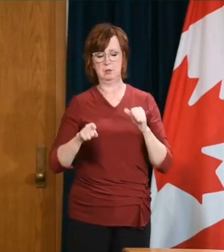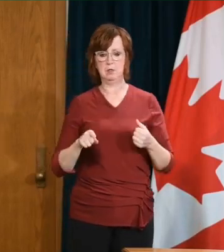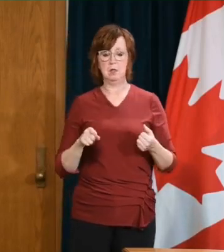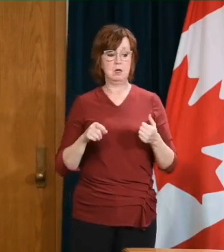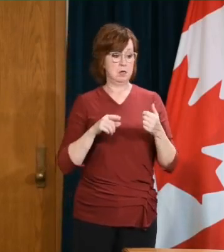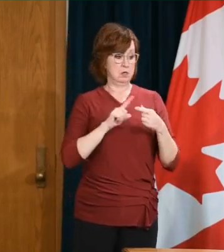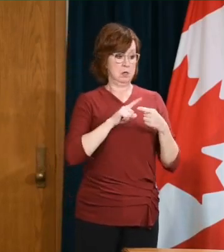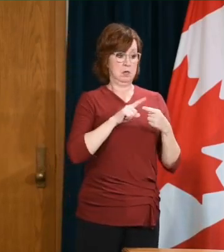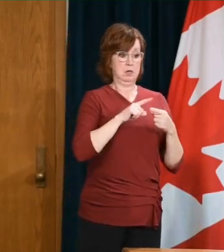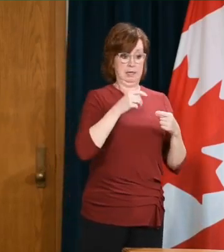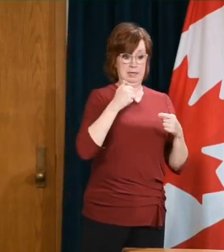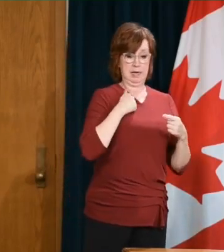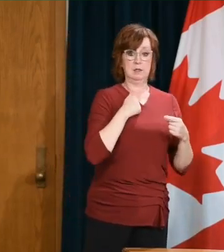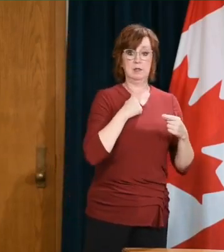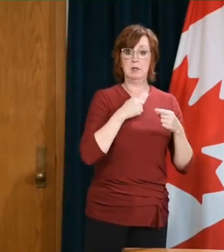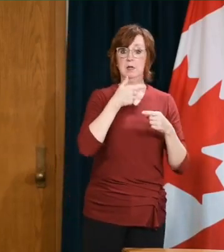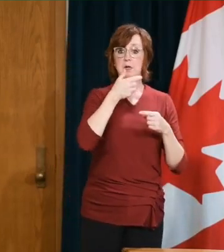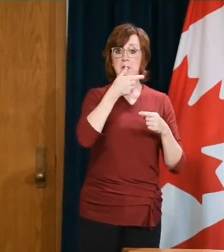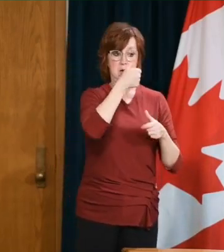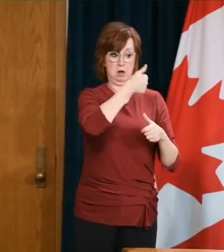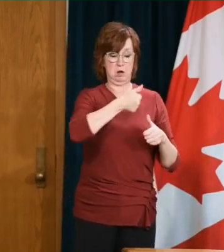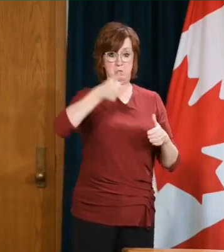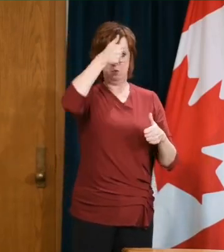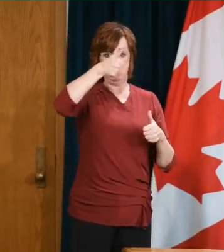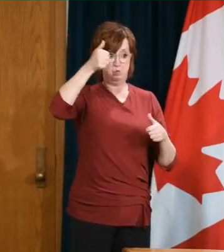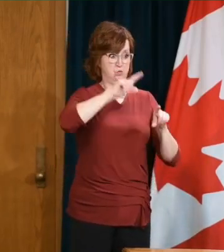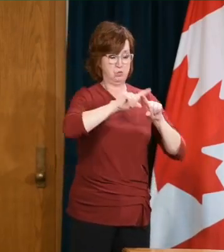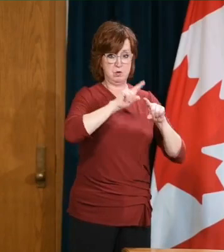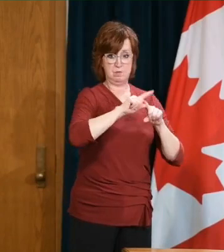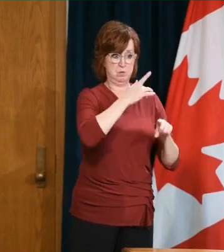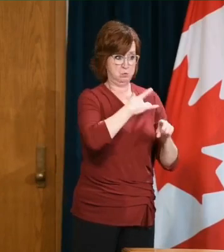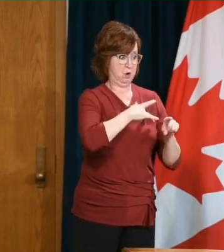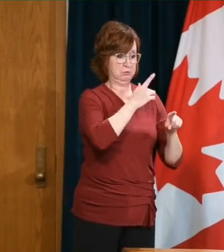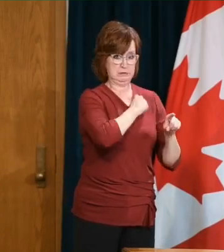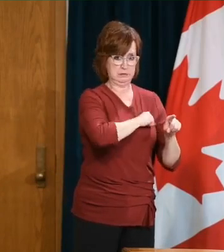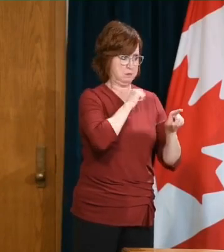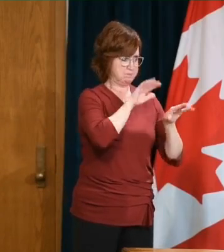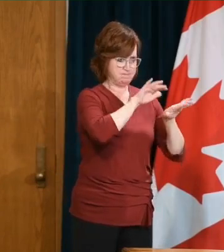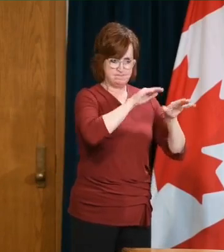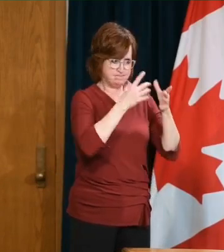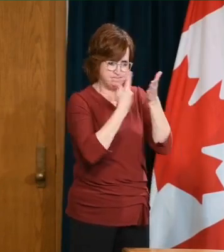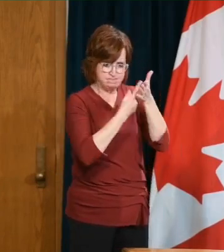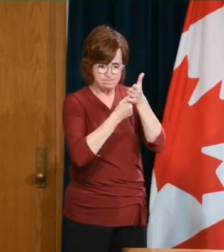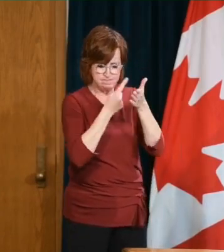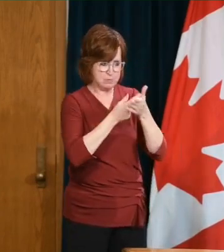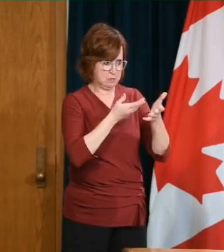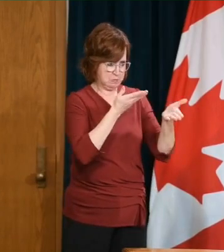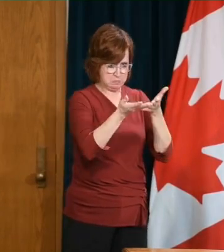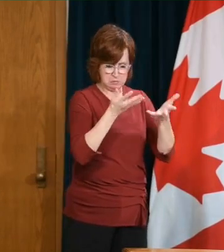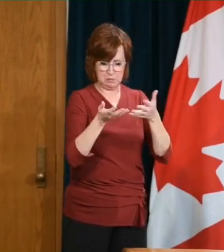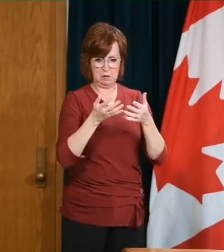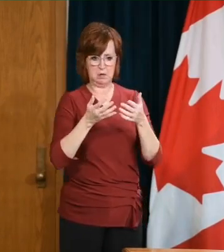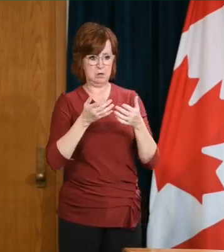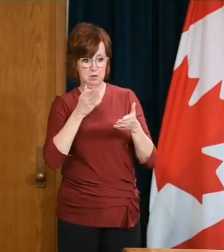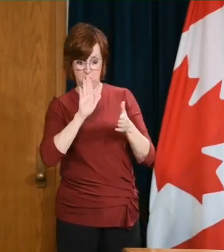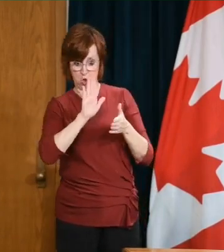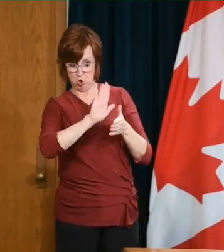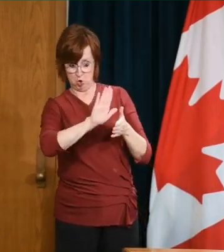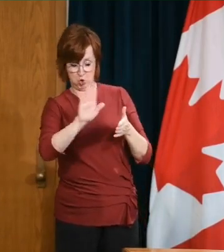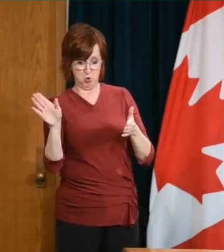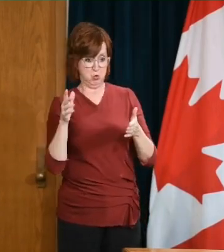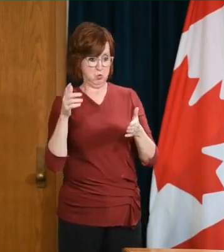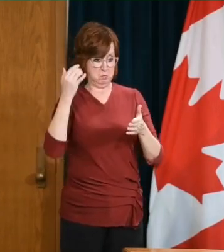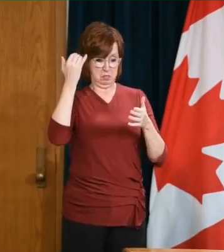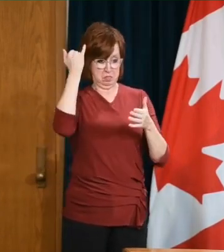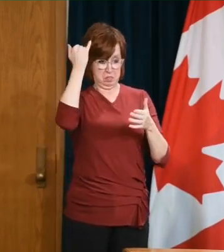the opportunities that we have engaging with the manufacturing sector in changing over some of their